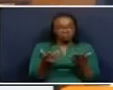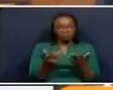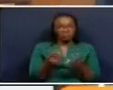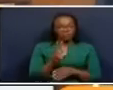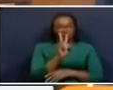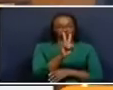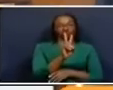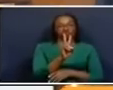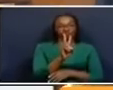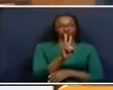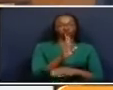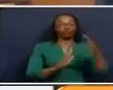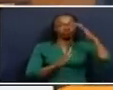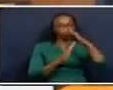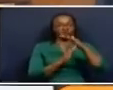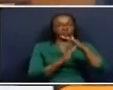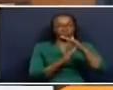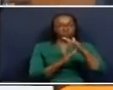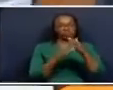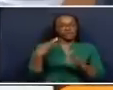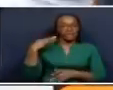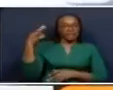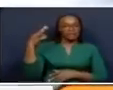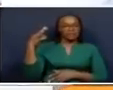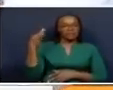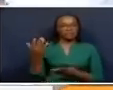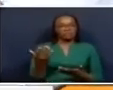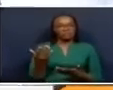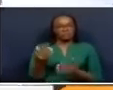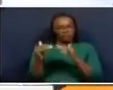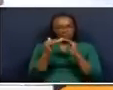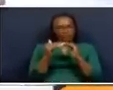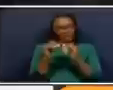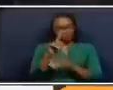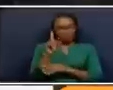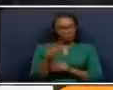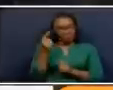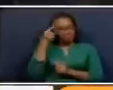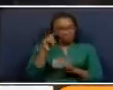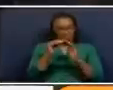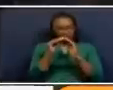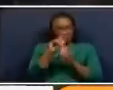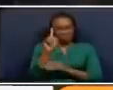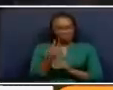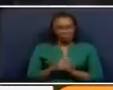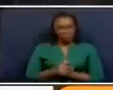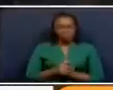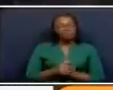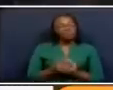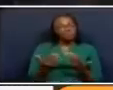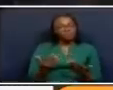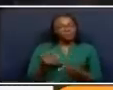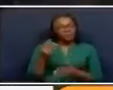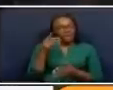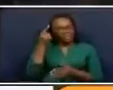two main contenders. Mm. Is that fair? I think it's reasonable. I think let's also recognize that we're